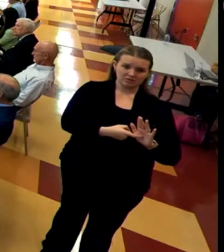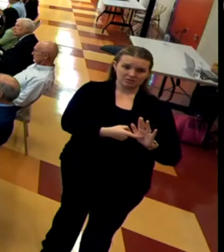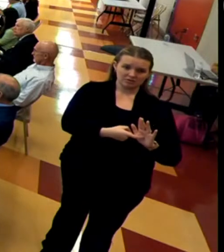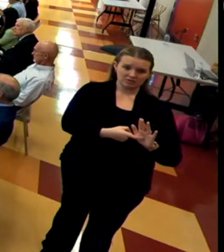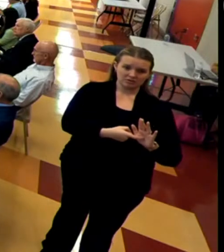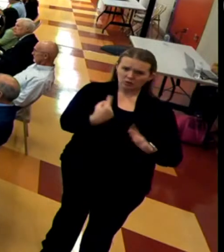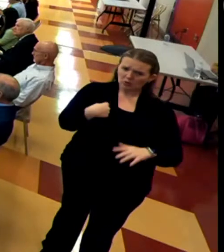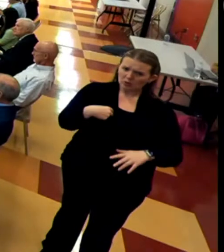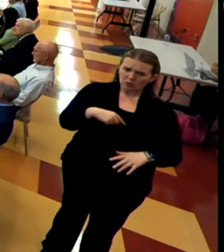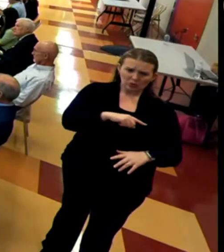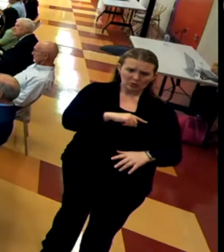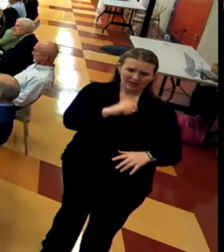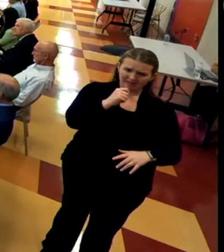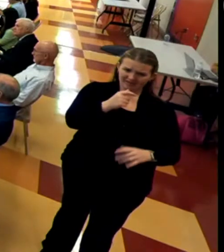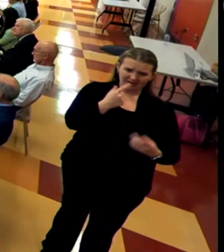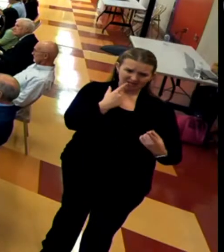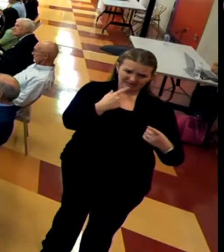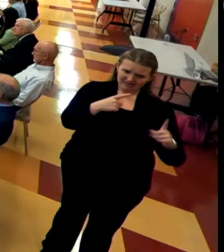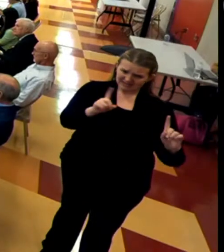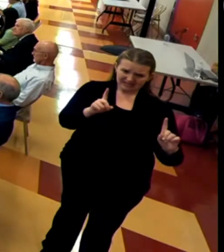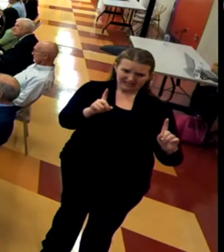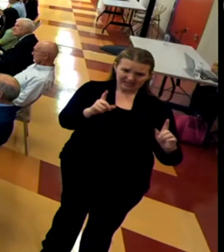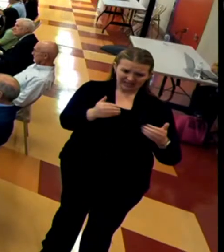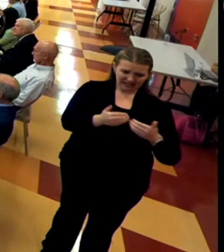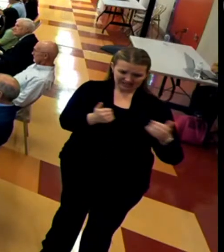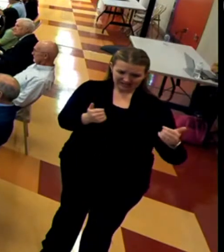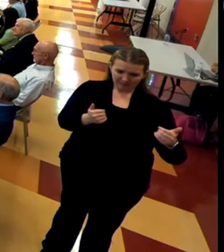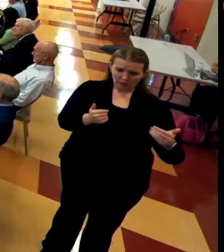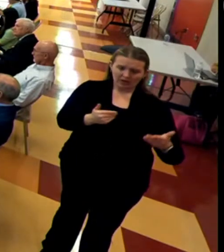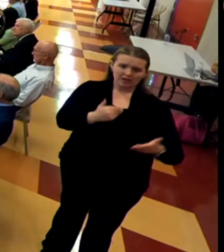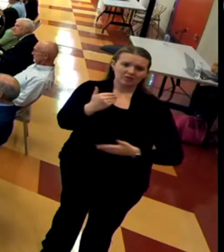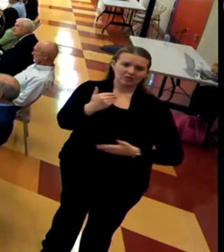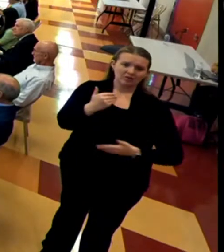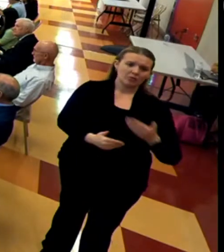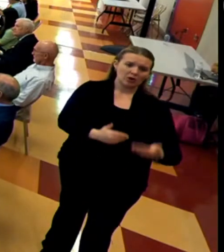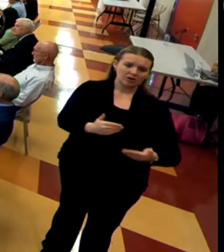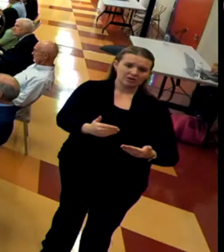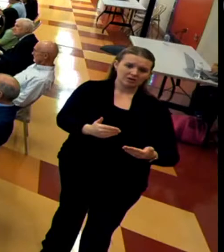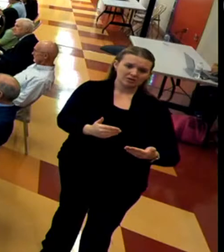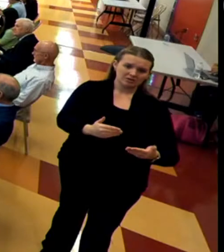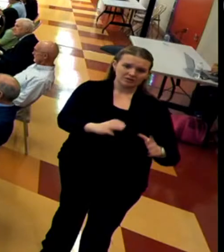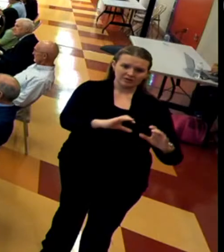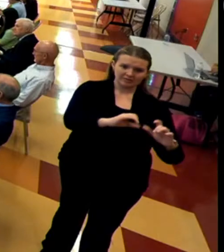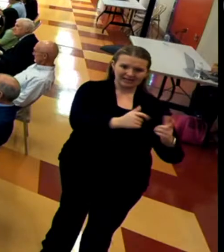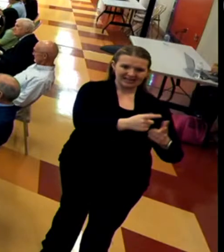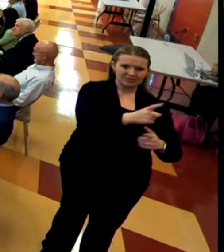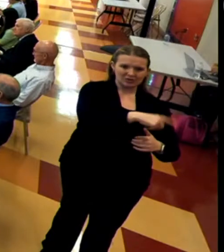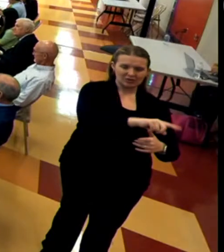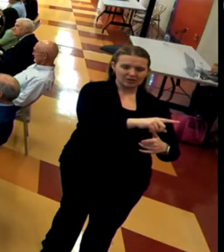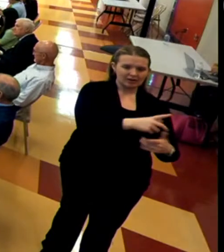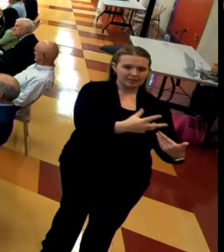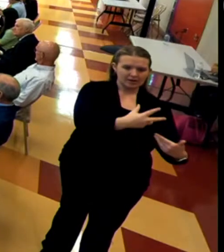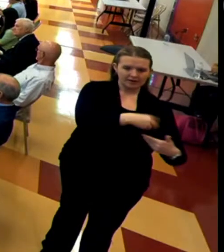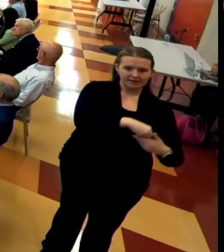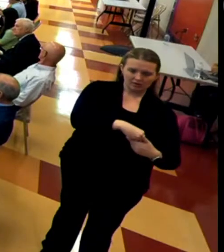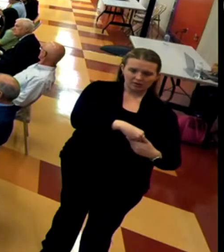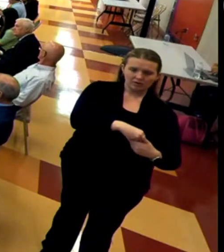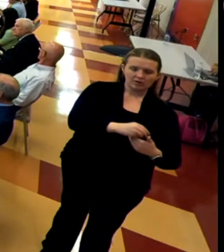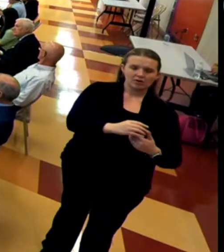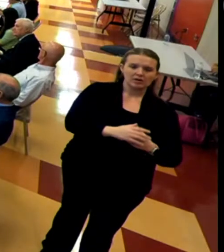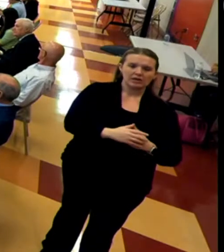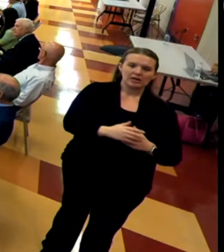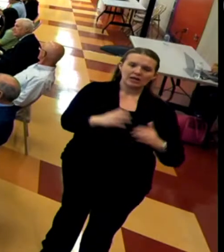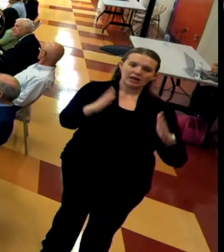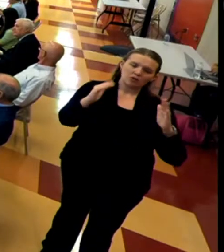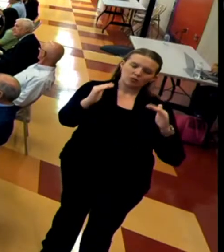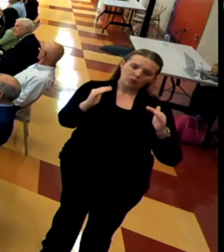that we haven't succeeded in separating this process from the council itself, and I hope